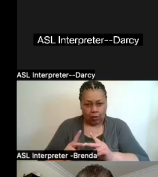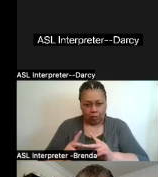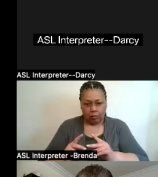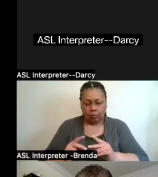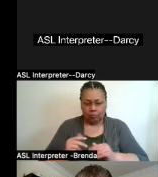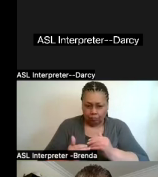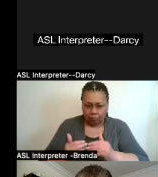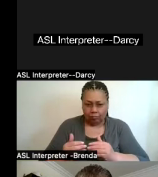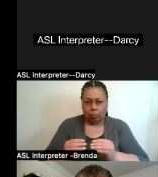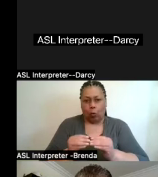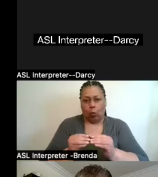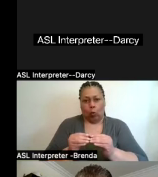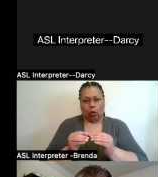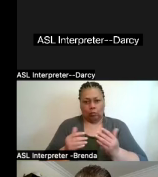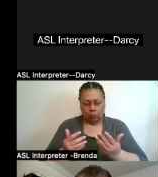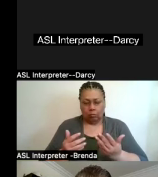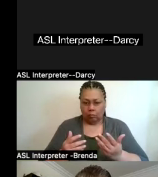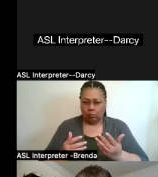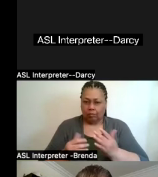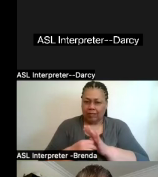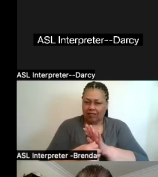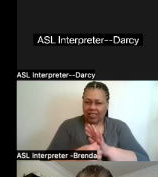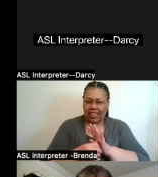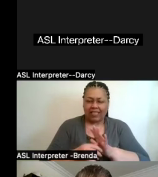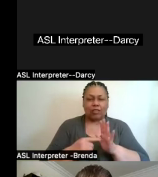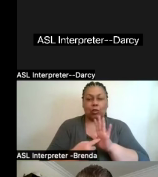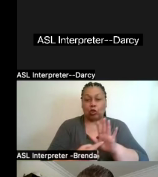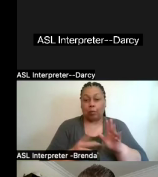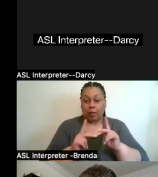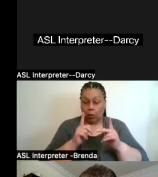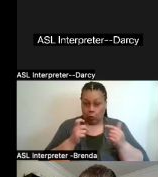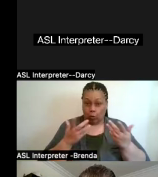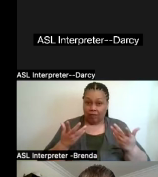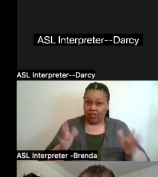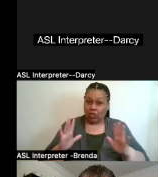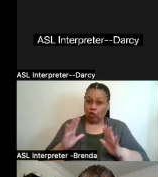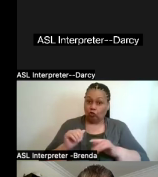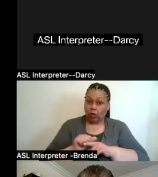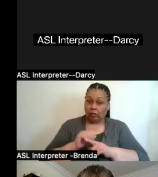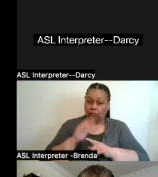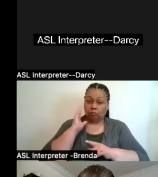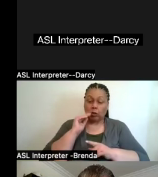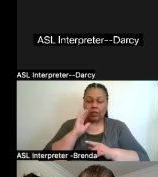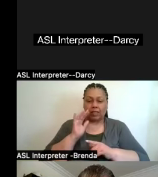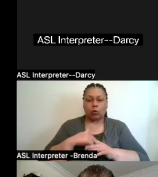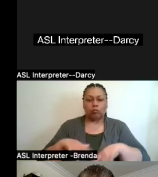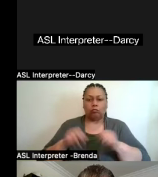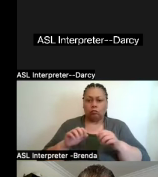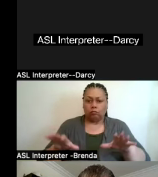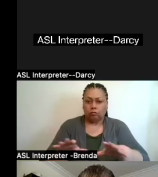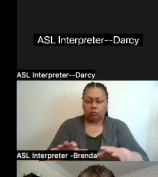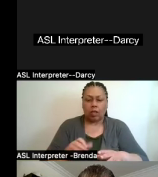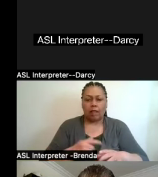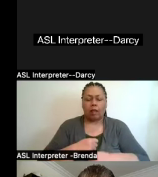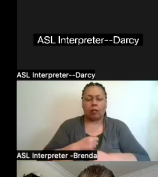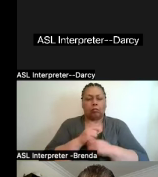a major emphasis as we show people who weren't trained taking action. They themselves in the film talk about how they later